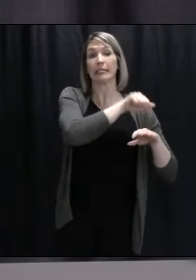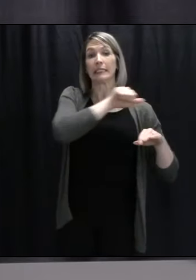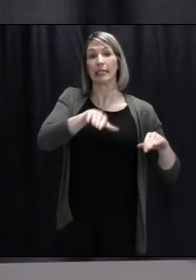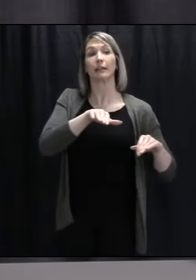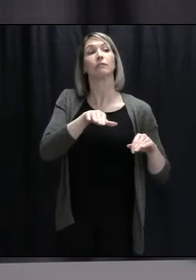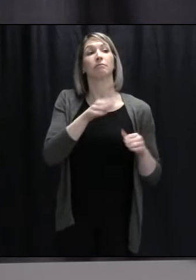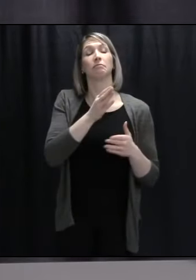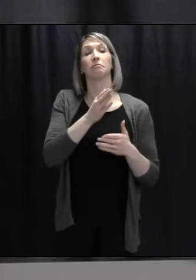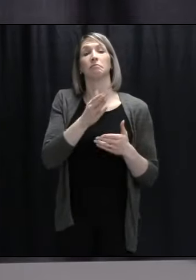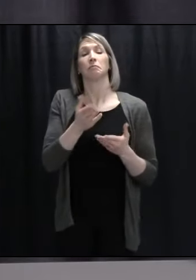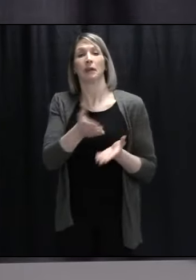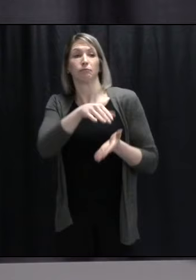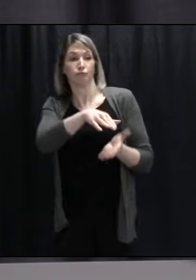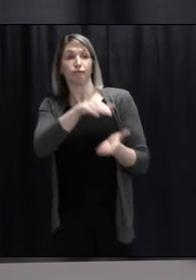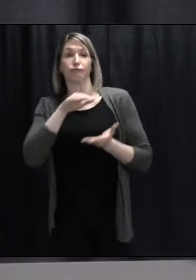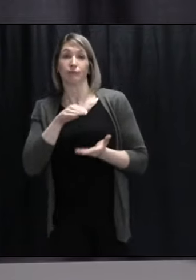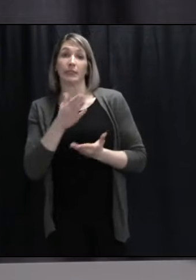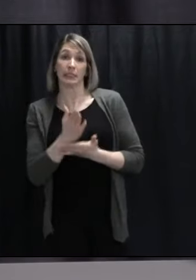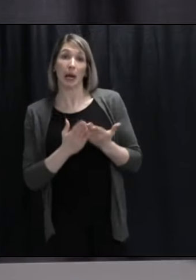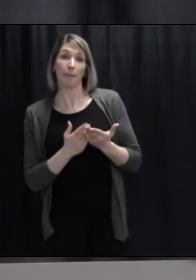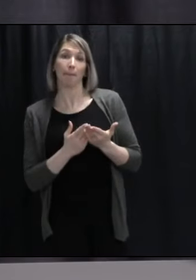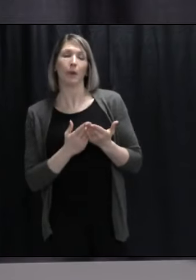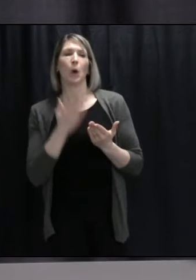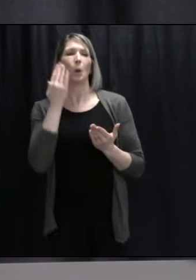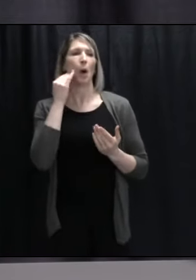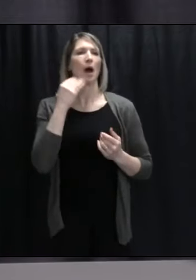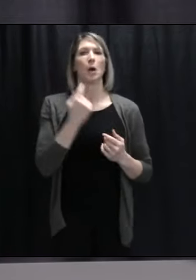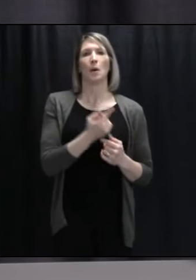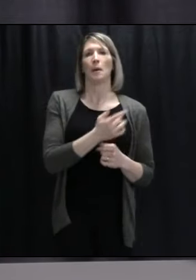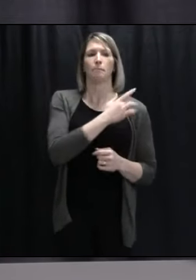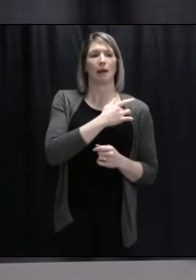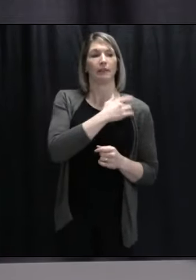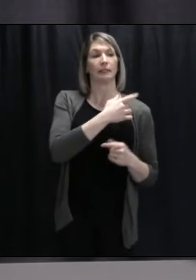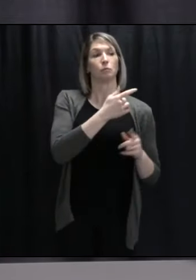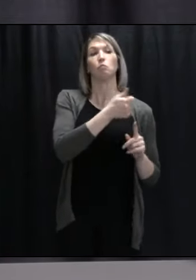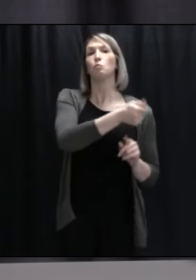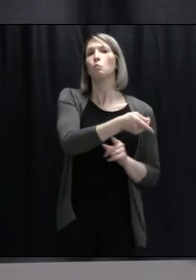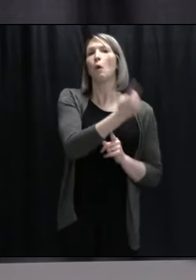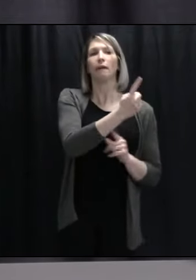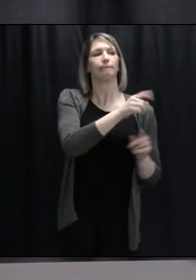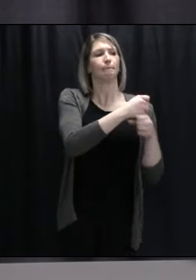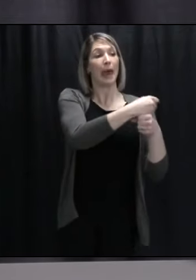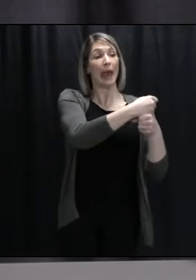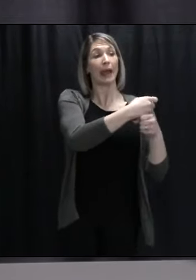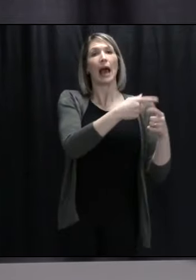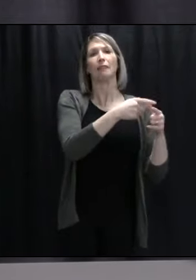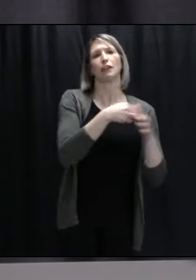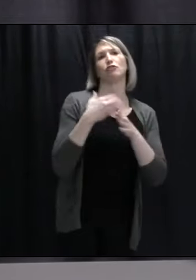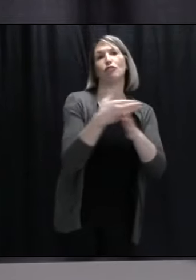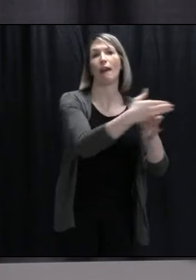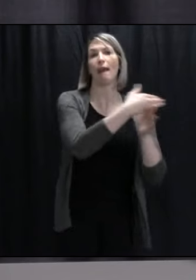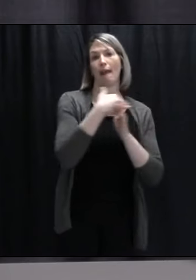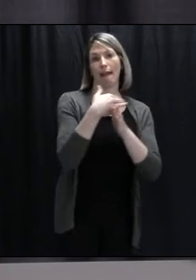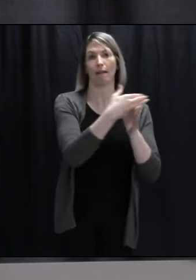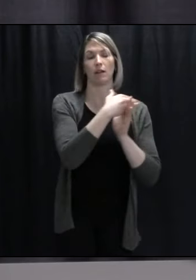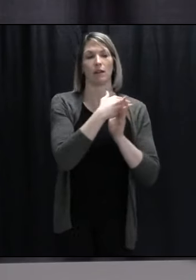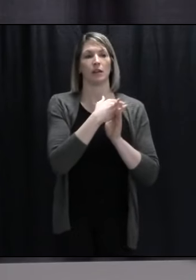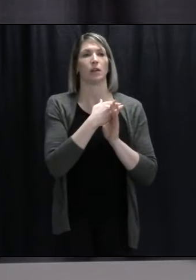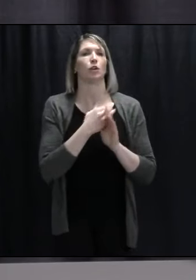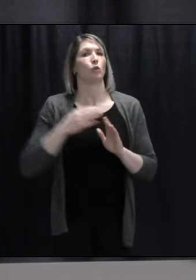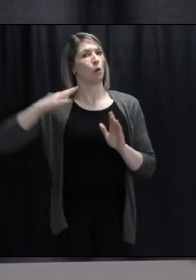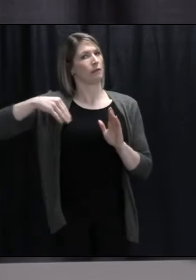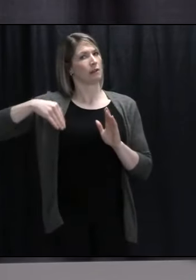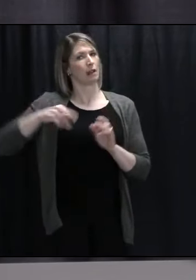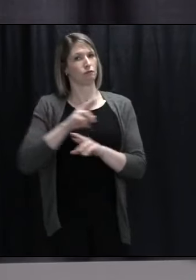collaboration now amongst provinces in a very neighborly fashion that if they have something and someone else needs it, well, they're willing to share. And